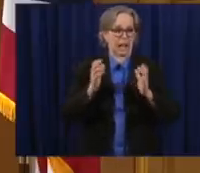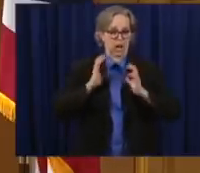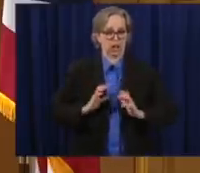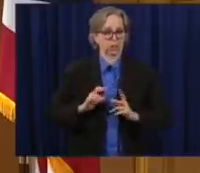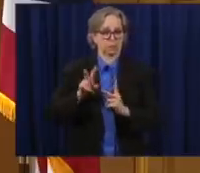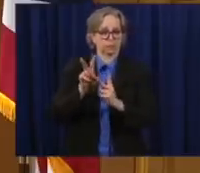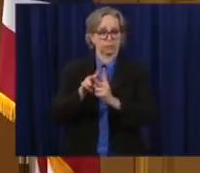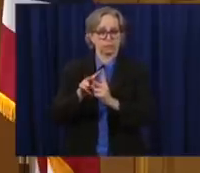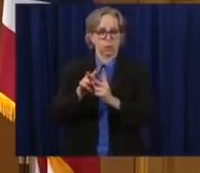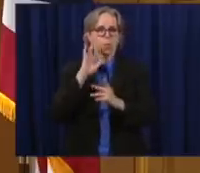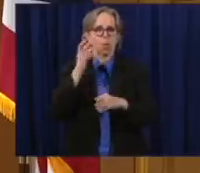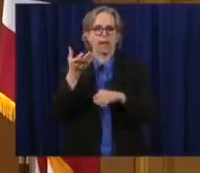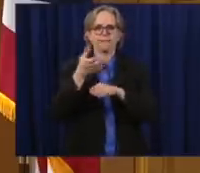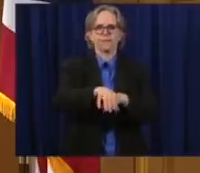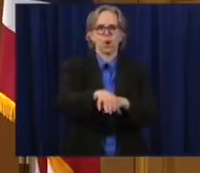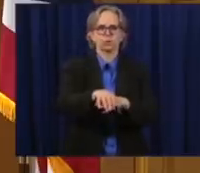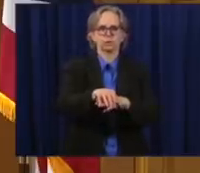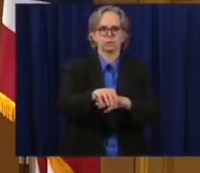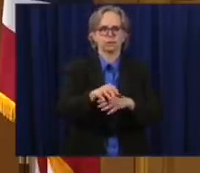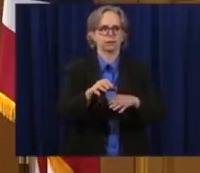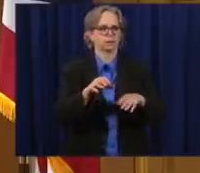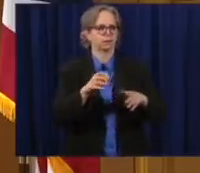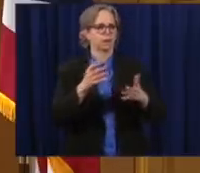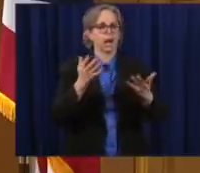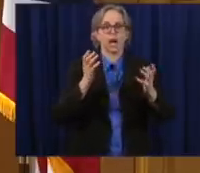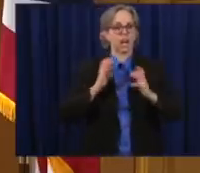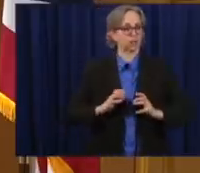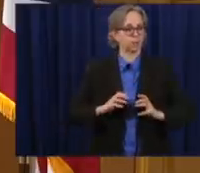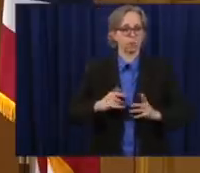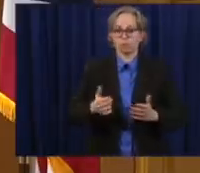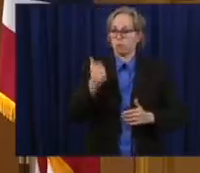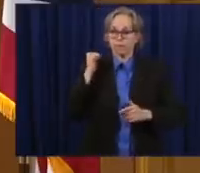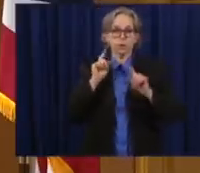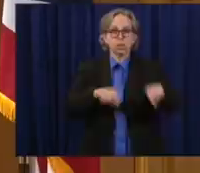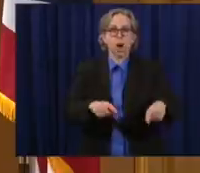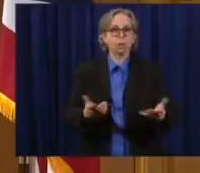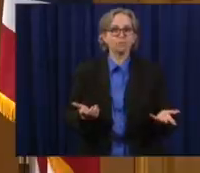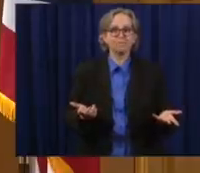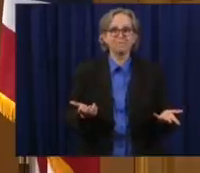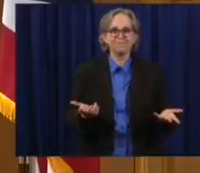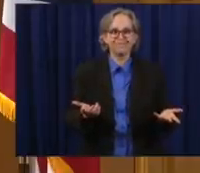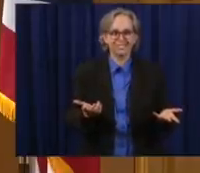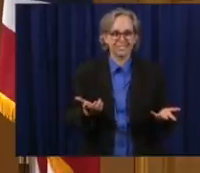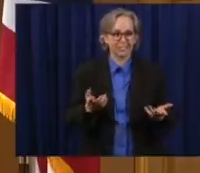staying away, employees by picking up the phone and calling the health department.